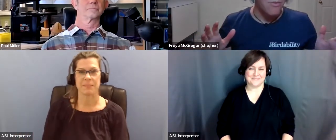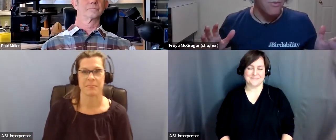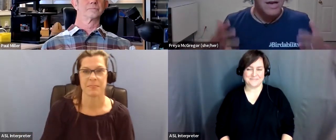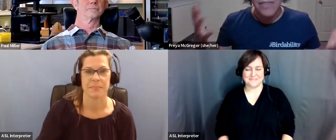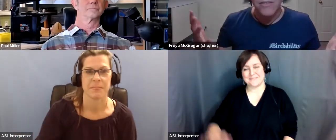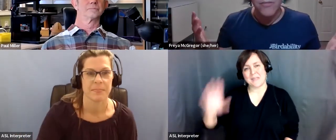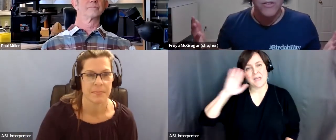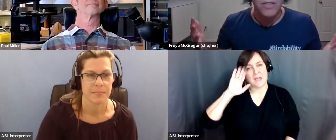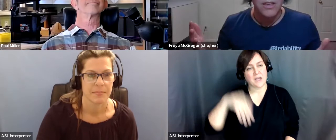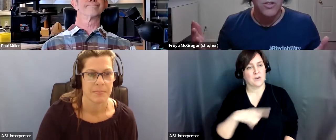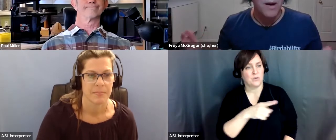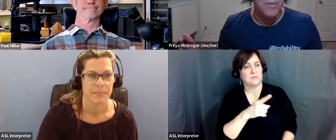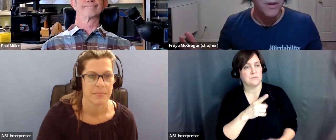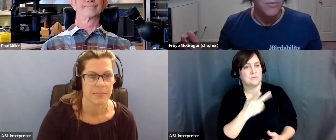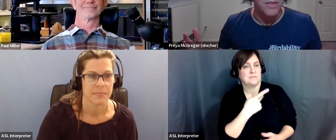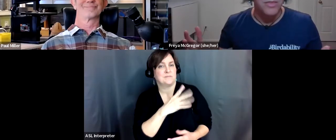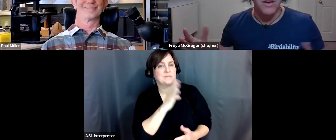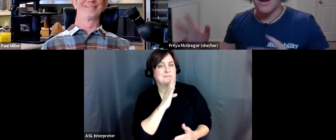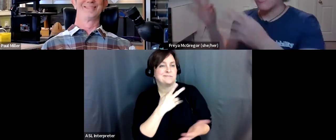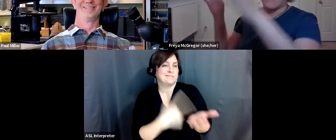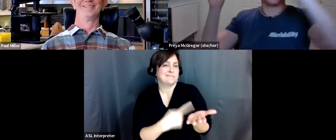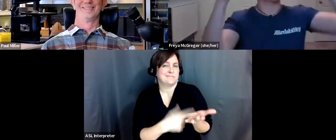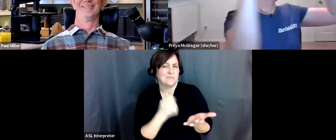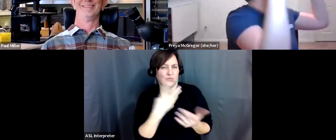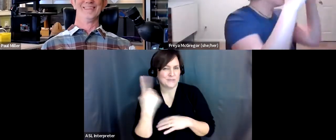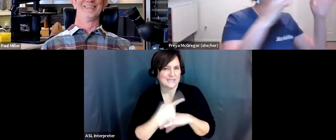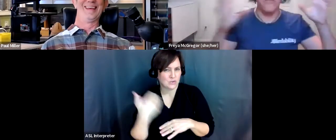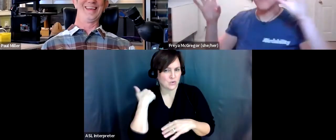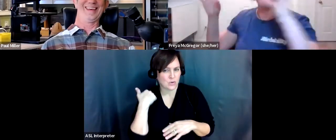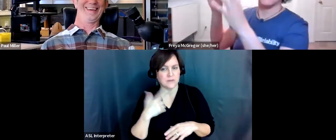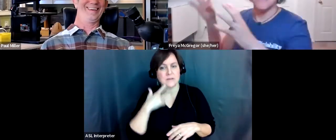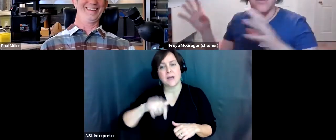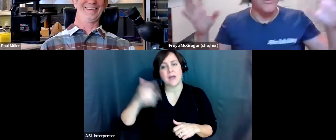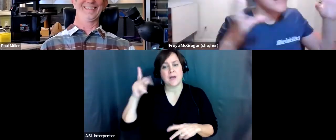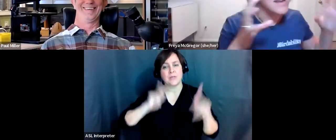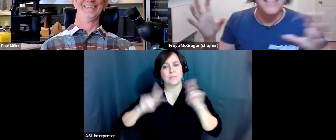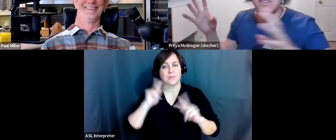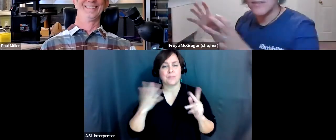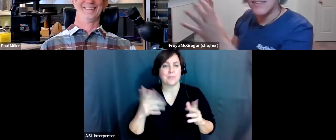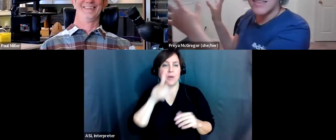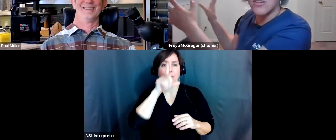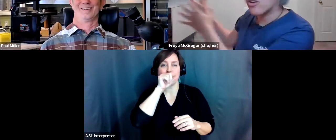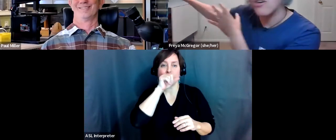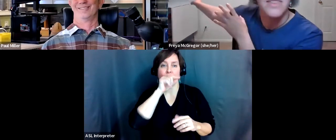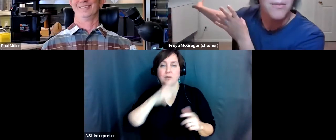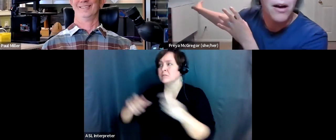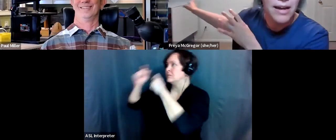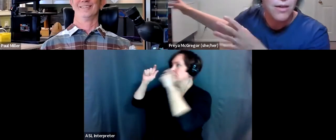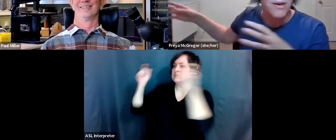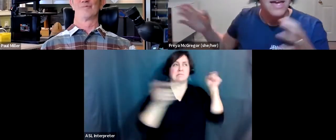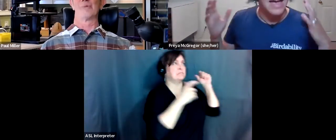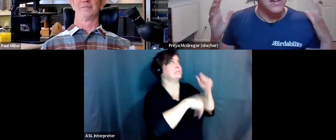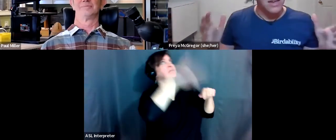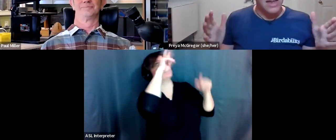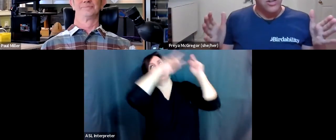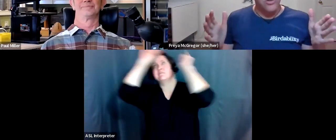other folks that you might be birding with are like birding all over the place. They're rotating, they're twisting, they're turning over there behind